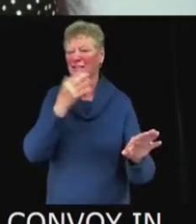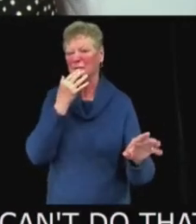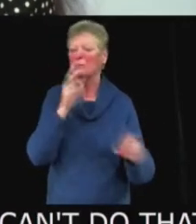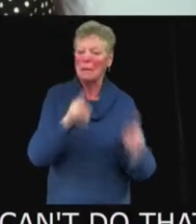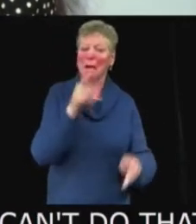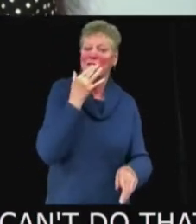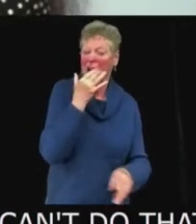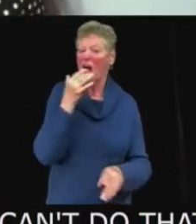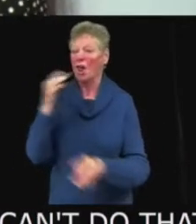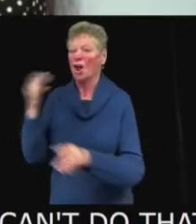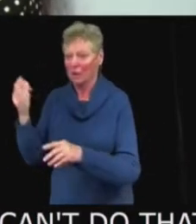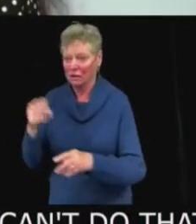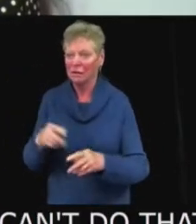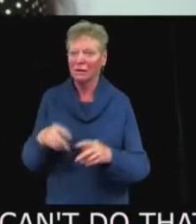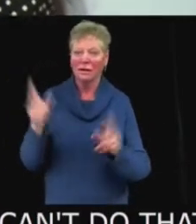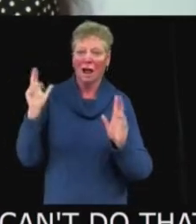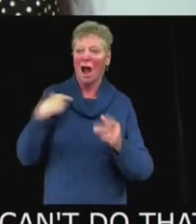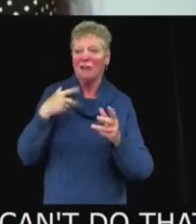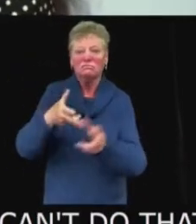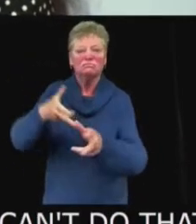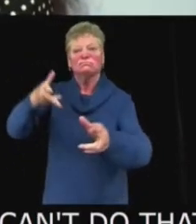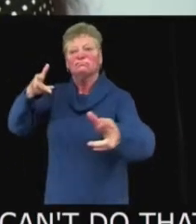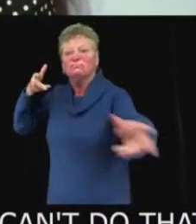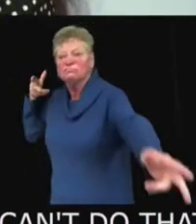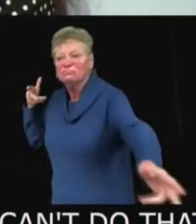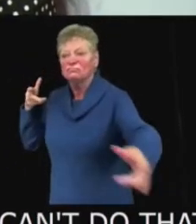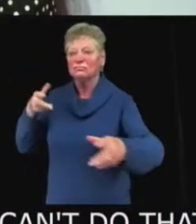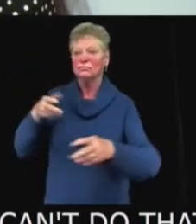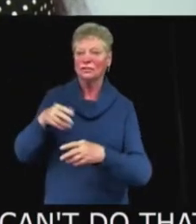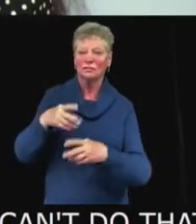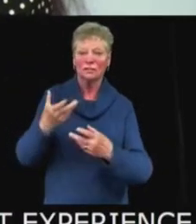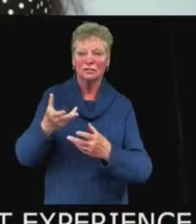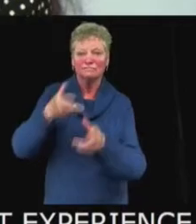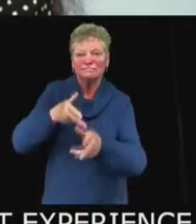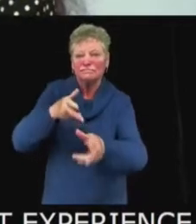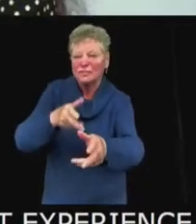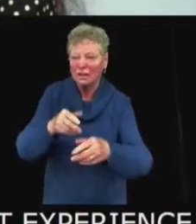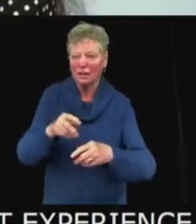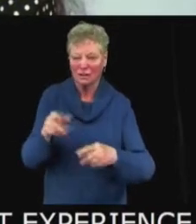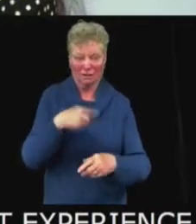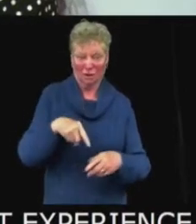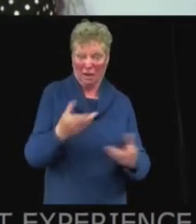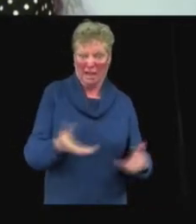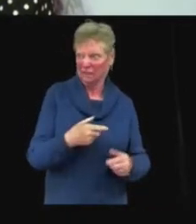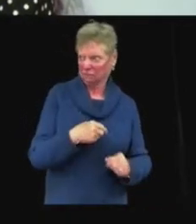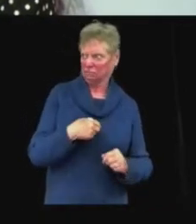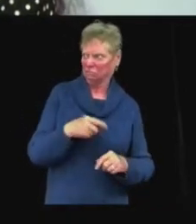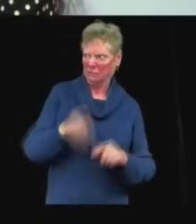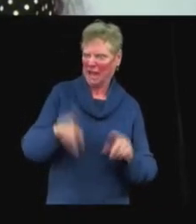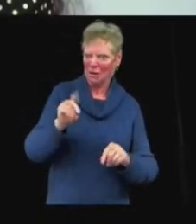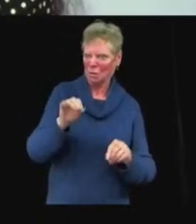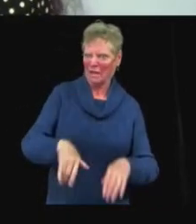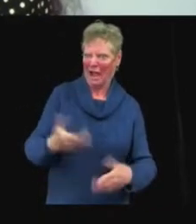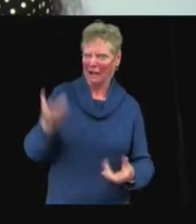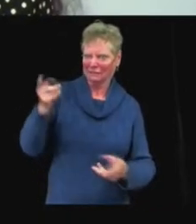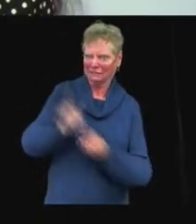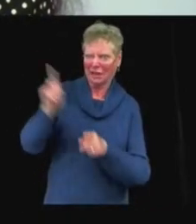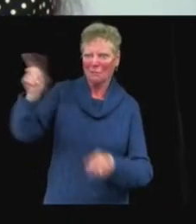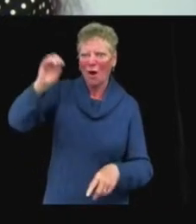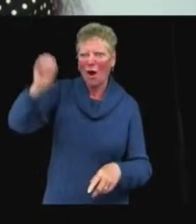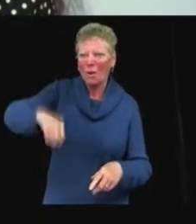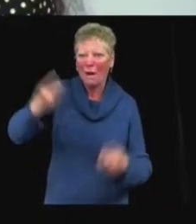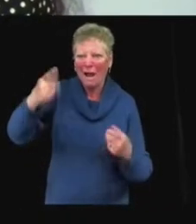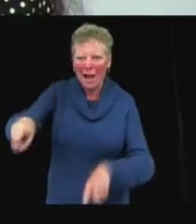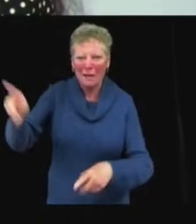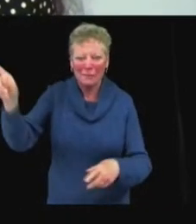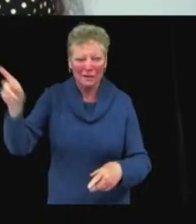that everybody does not experience policing in the same way. And so one of the concerns, I suppose, is to make